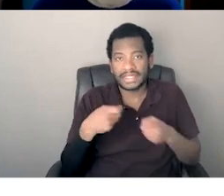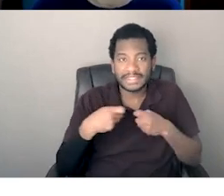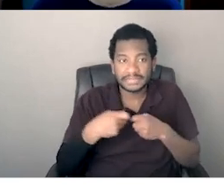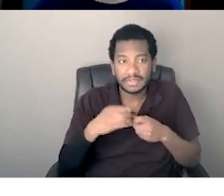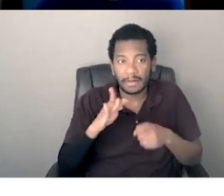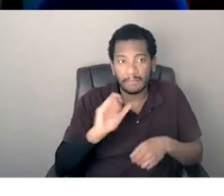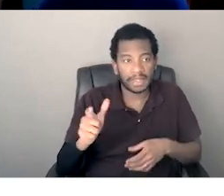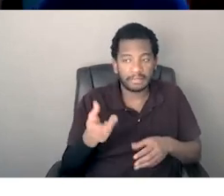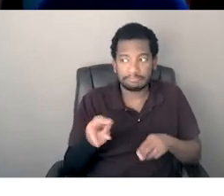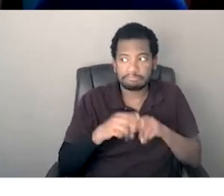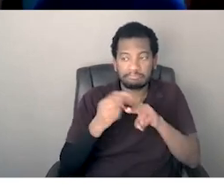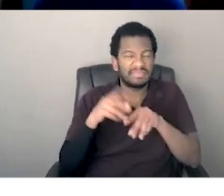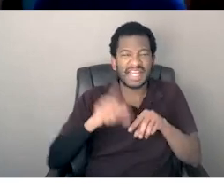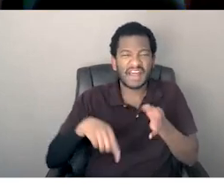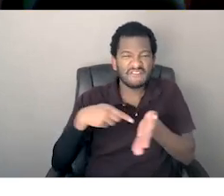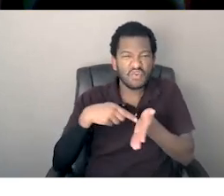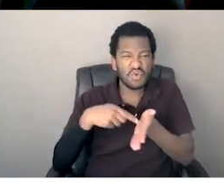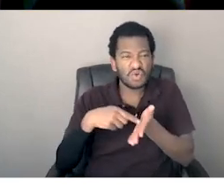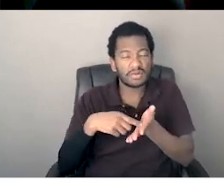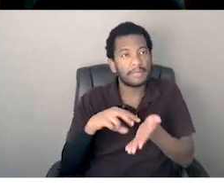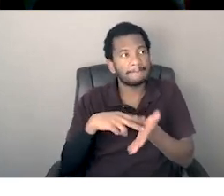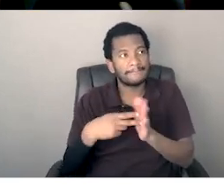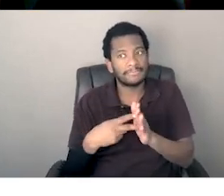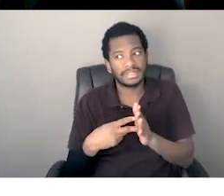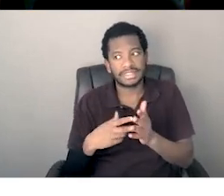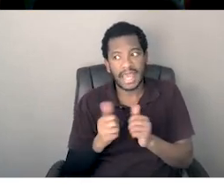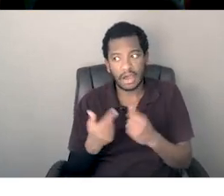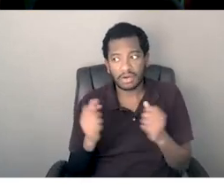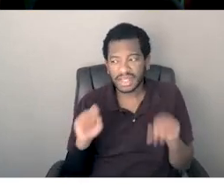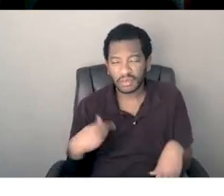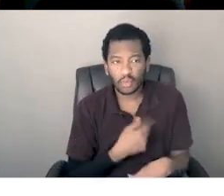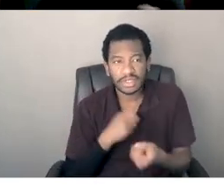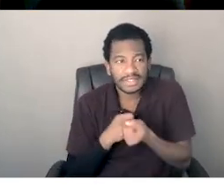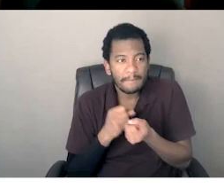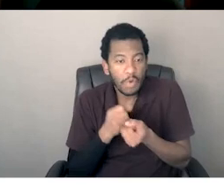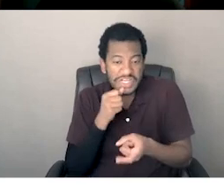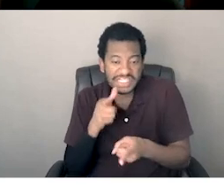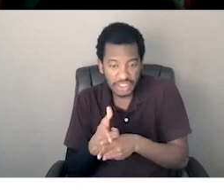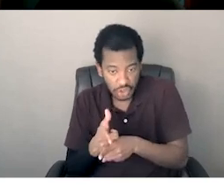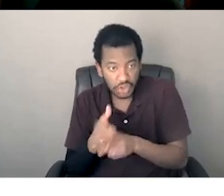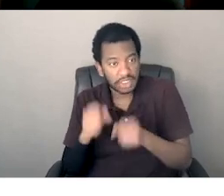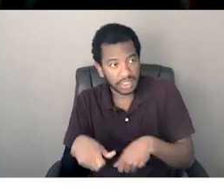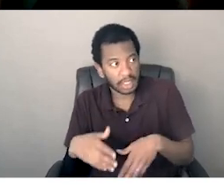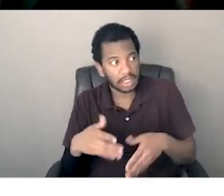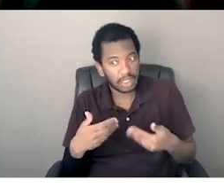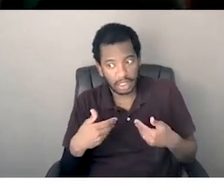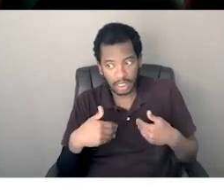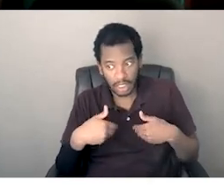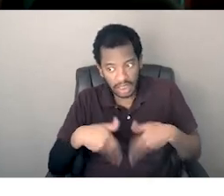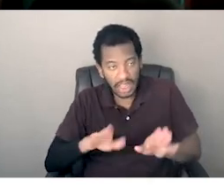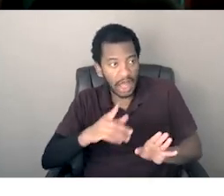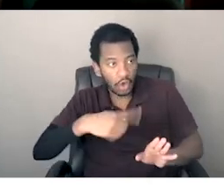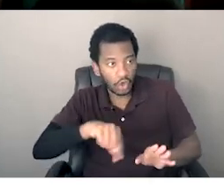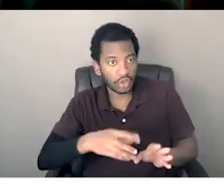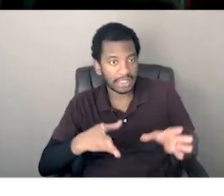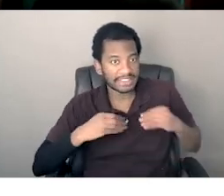that sister so that this person can stay with them? So thinking about creative ways of supporting that social network so that people can continue